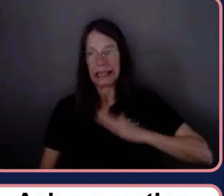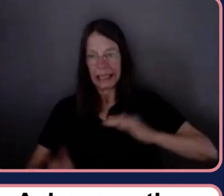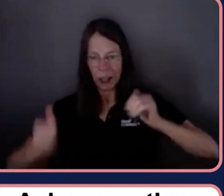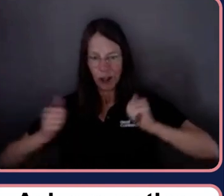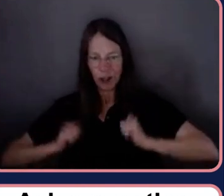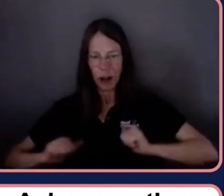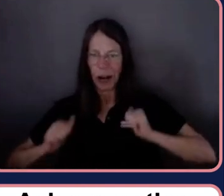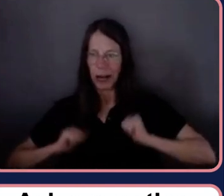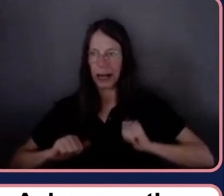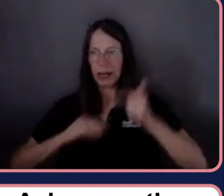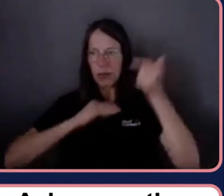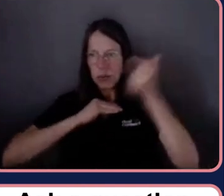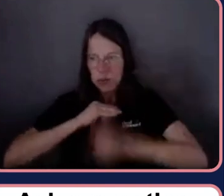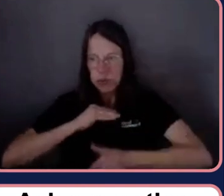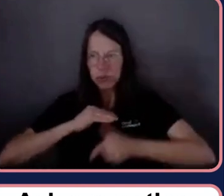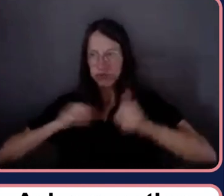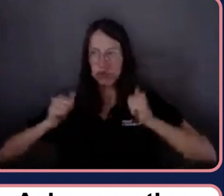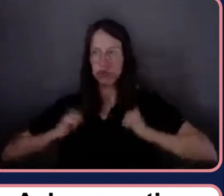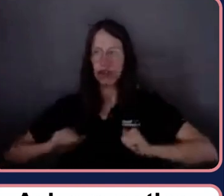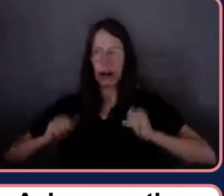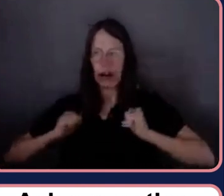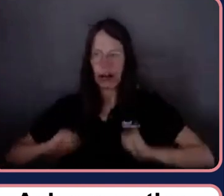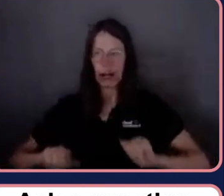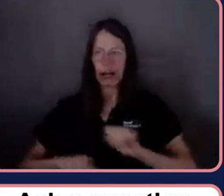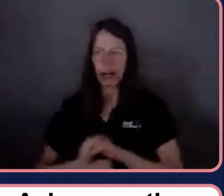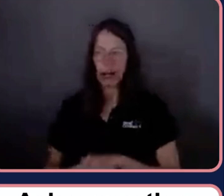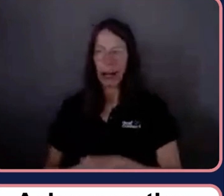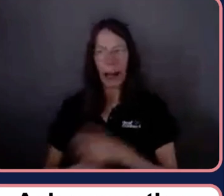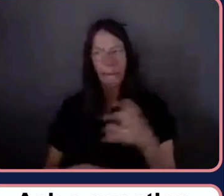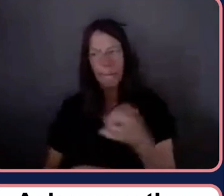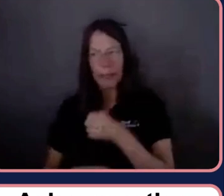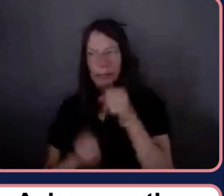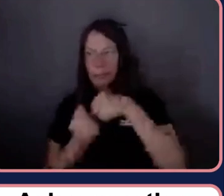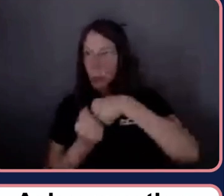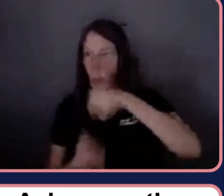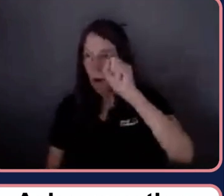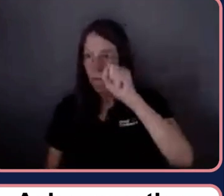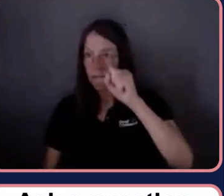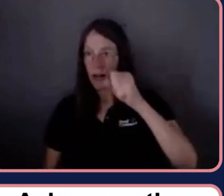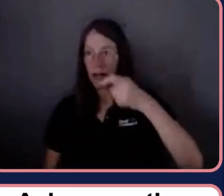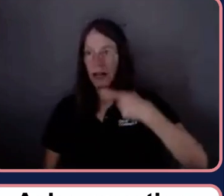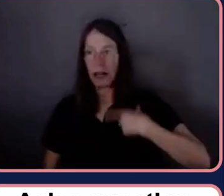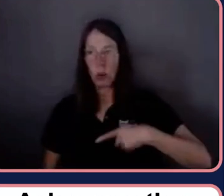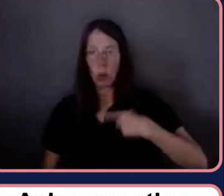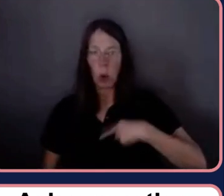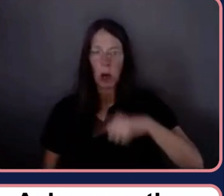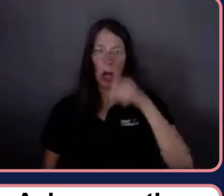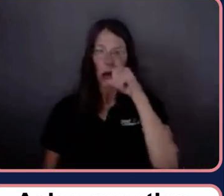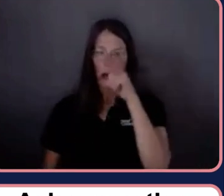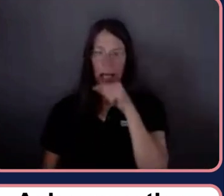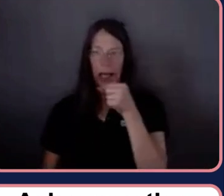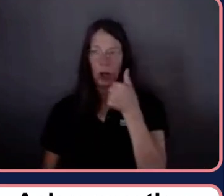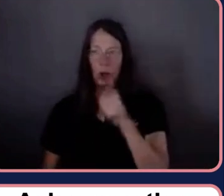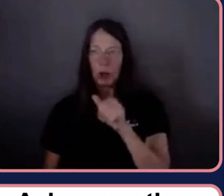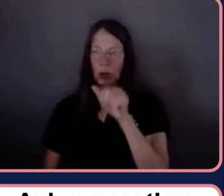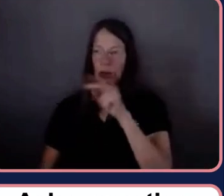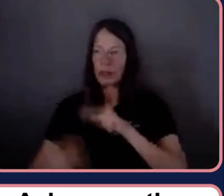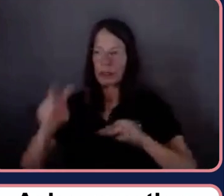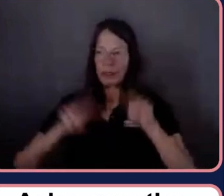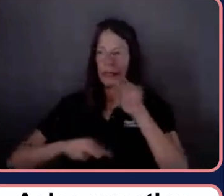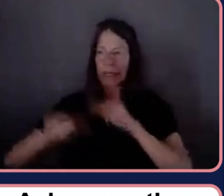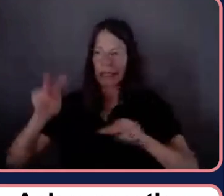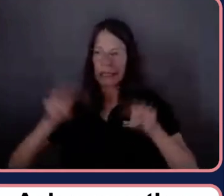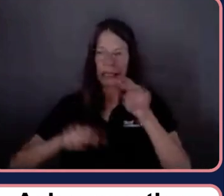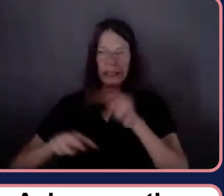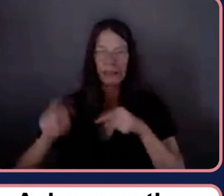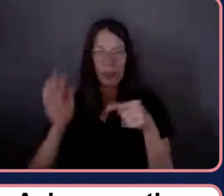very thoroughly and qualified in order to use the assessment tools. And I want to be